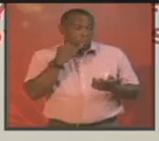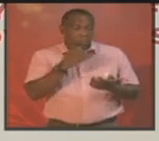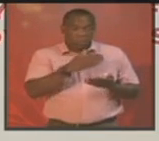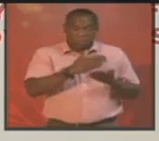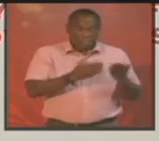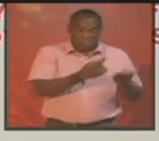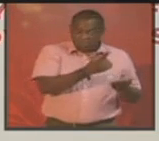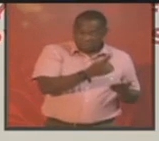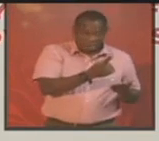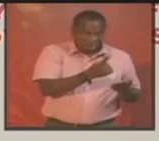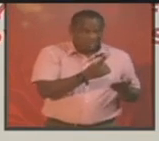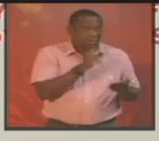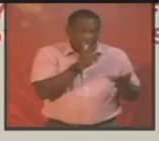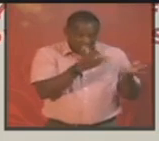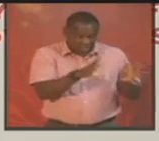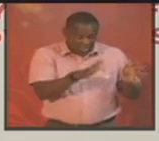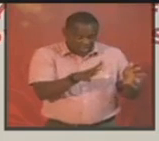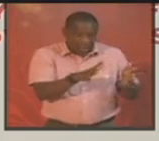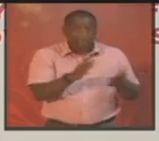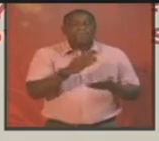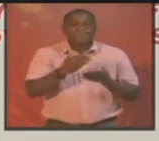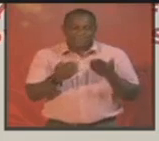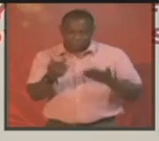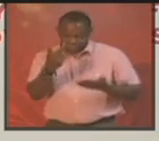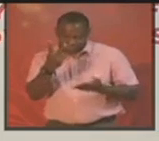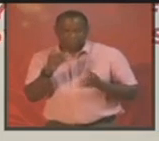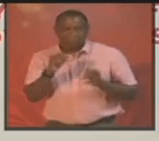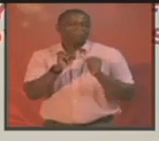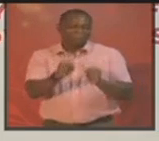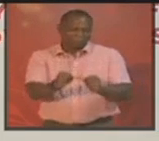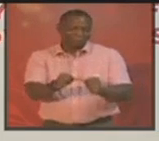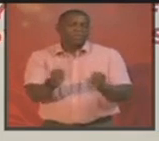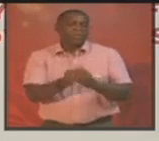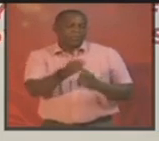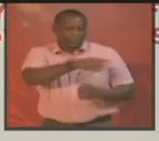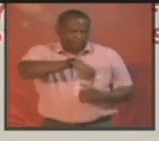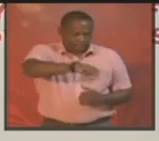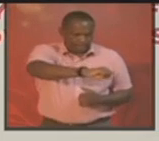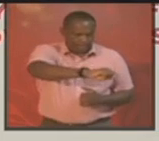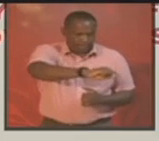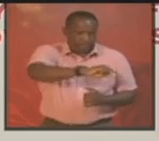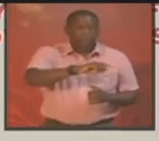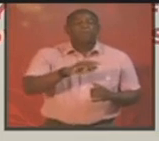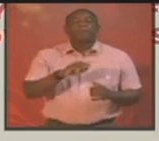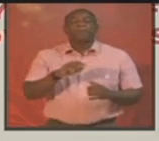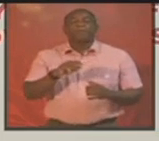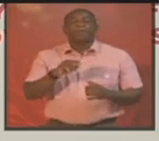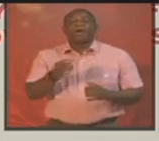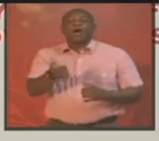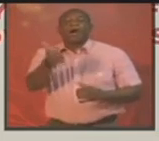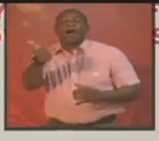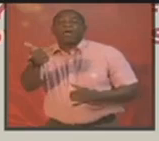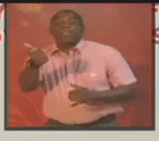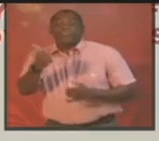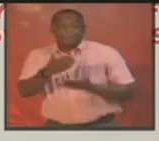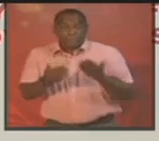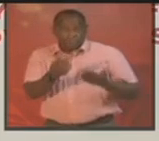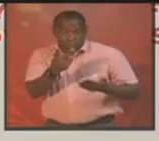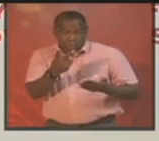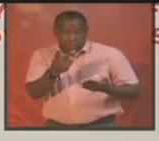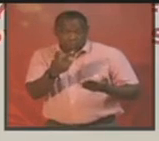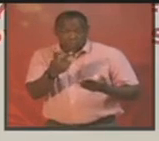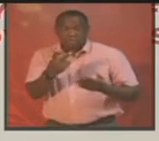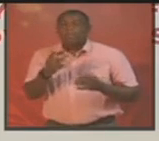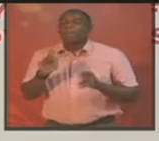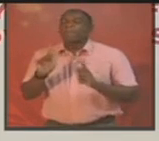then we move into the second phase where we target essential workers. The essential workers, as we have said,